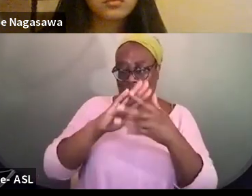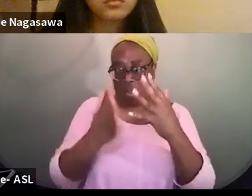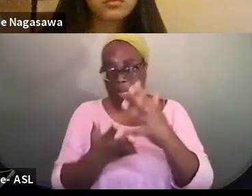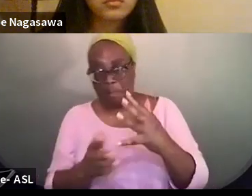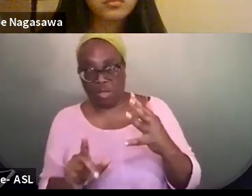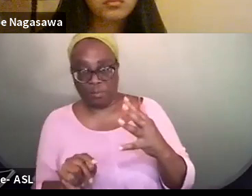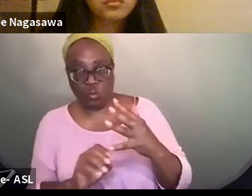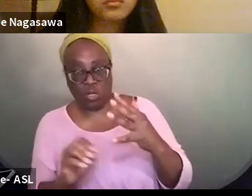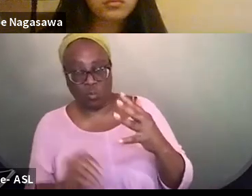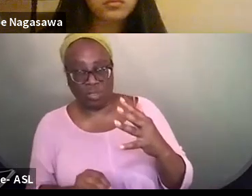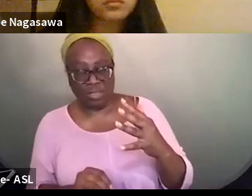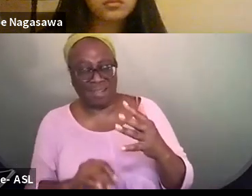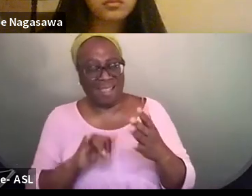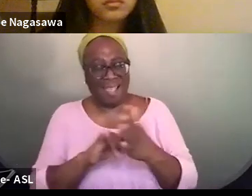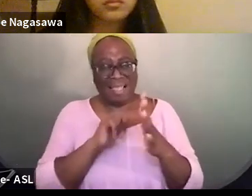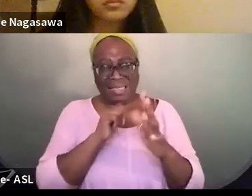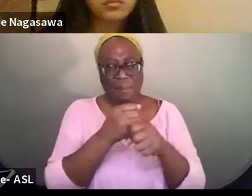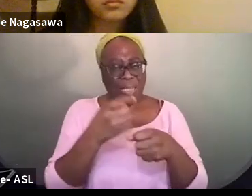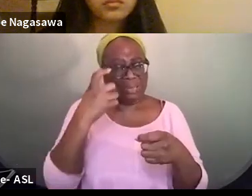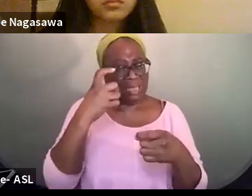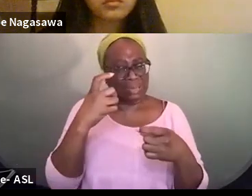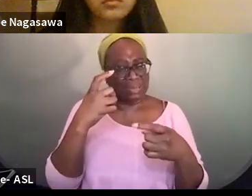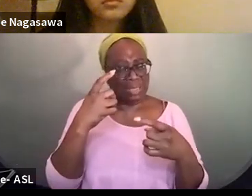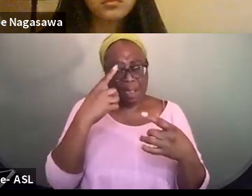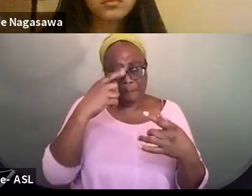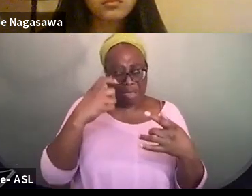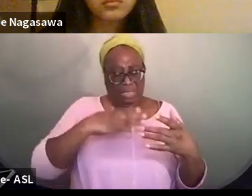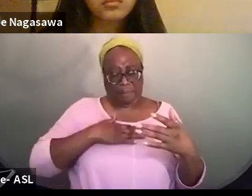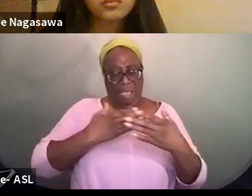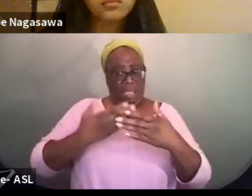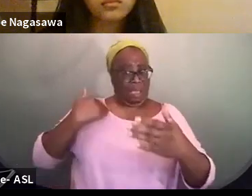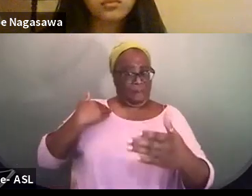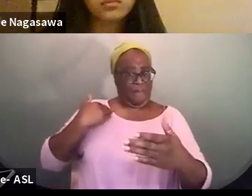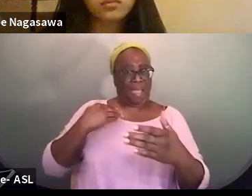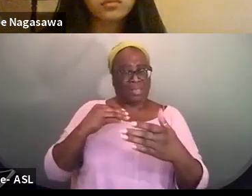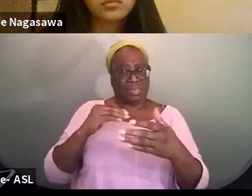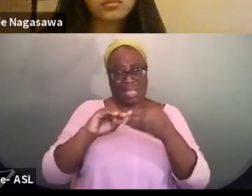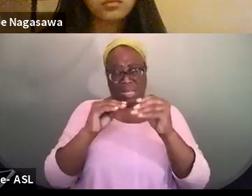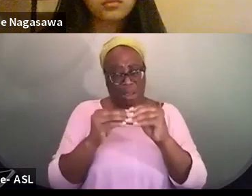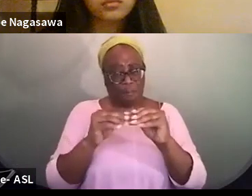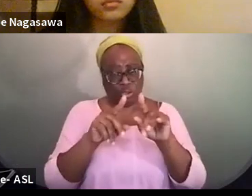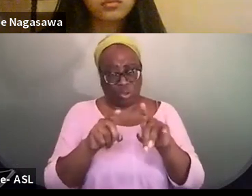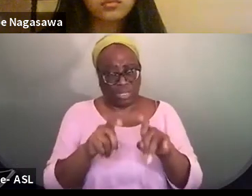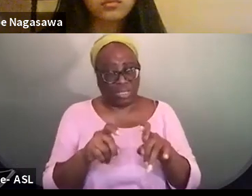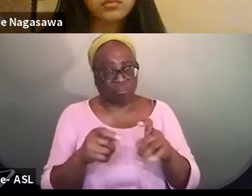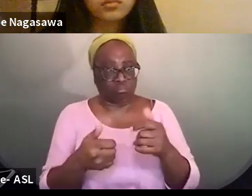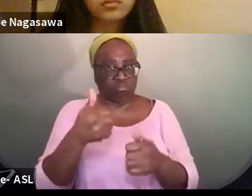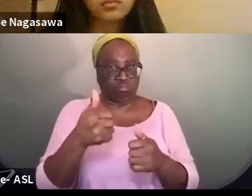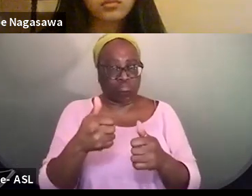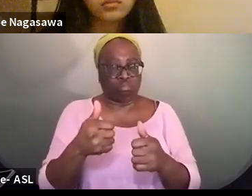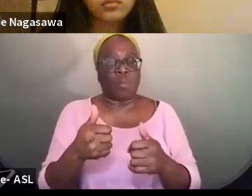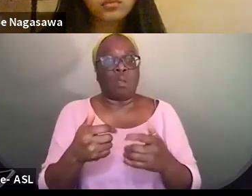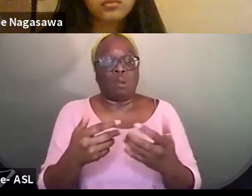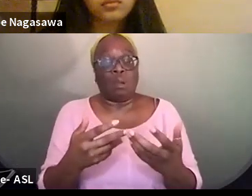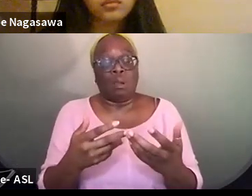result came, which didn't make sense considering my past scores on tests. An alternative for all GPA is using